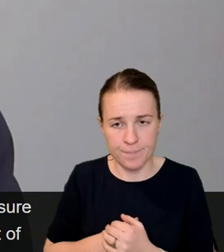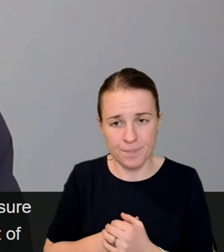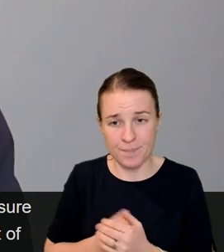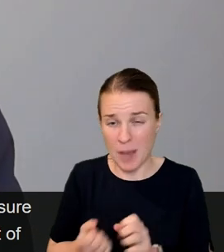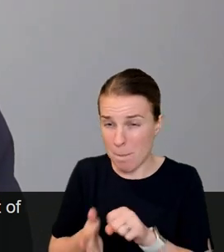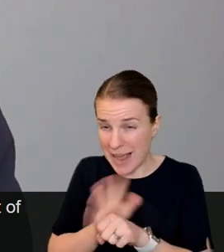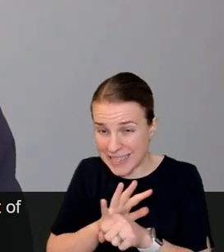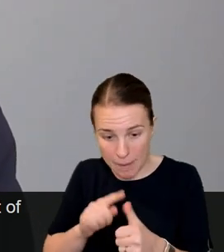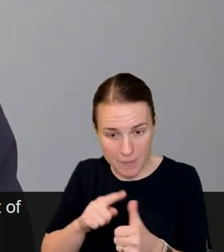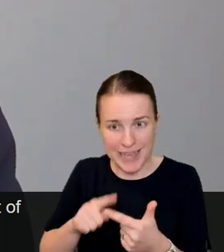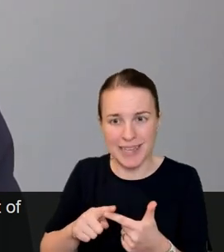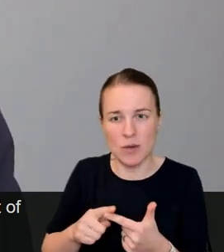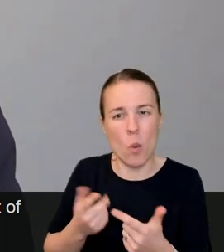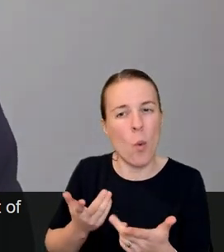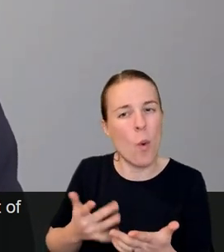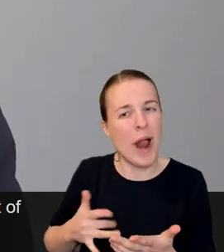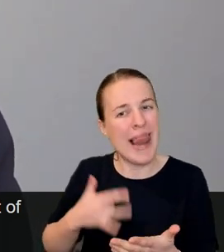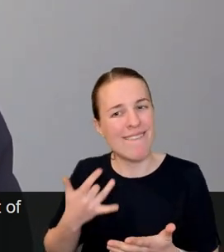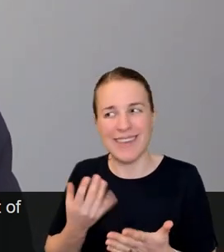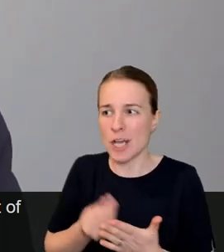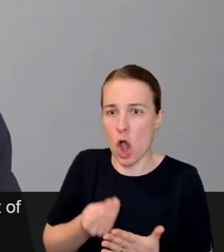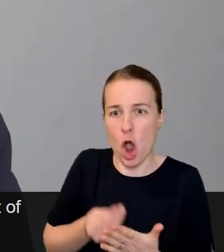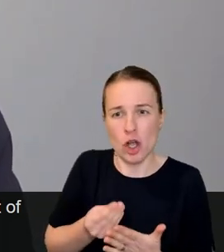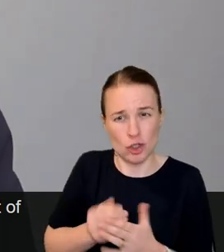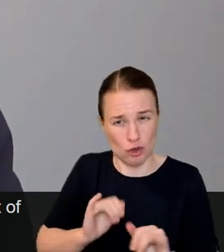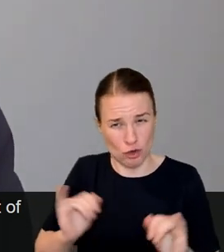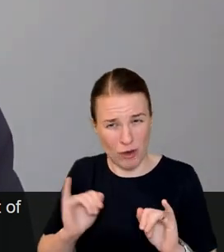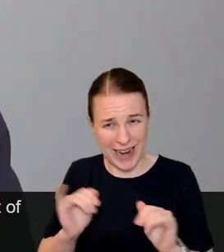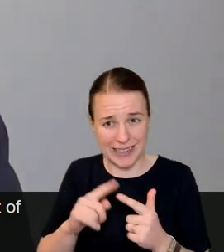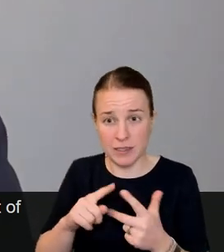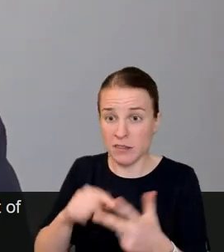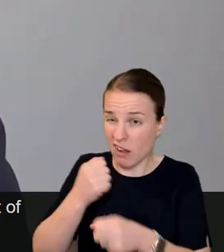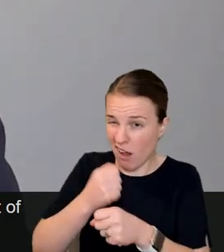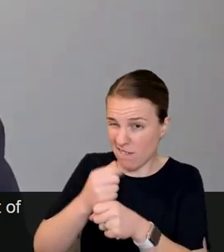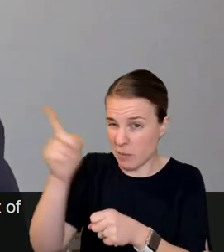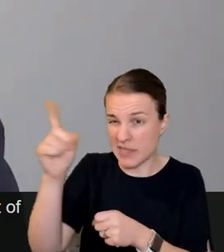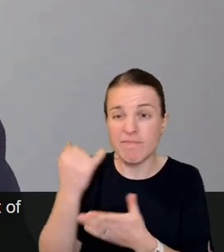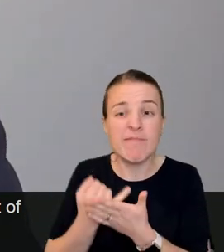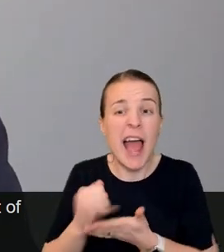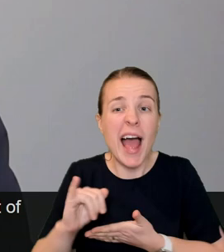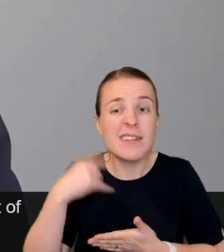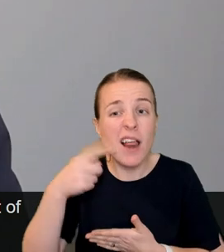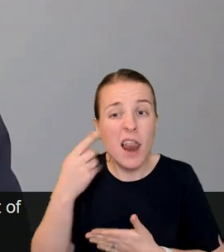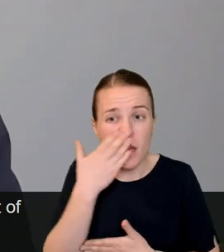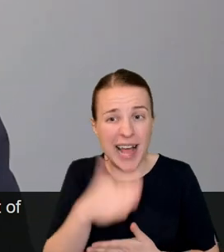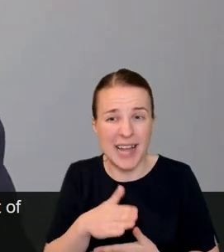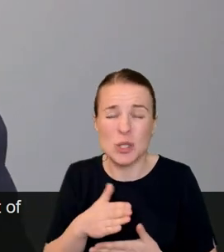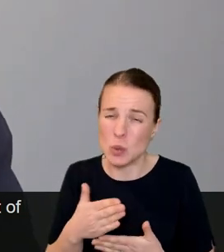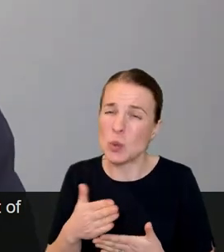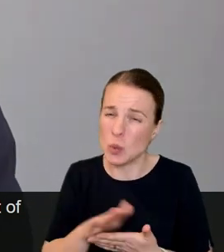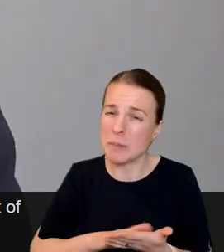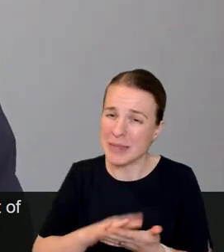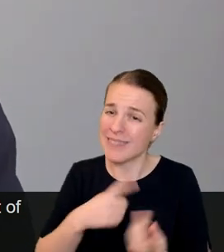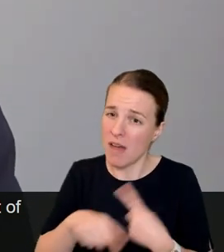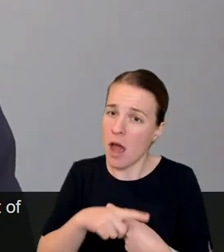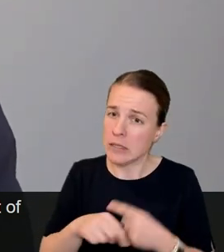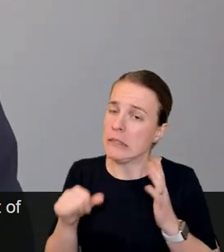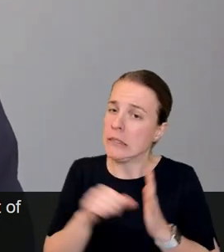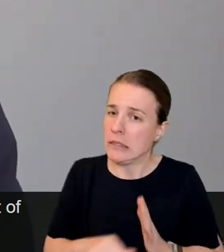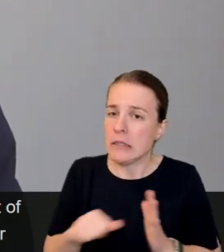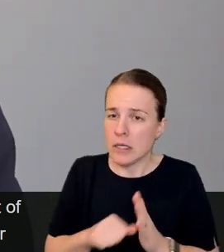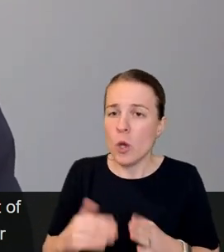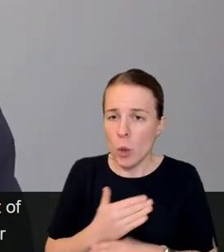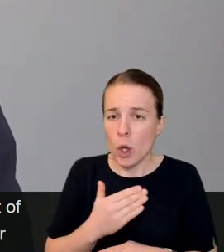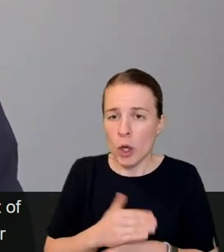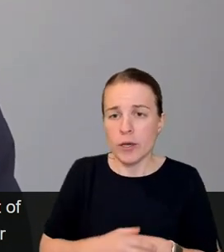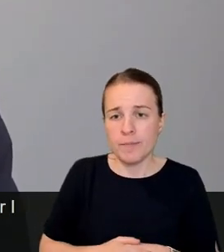government's anti-London attitude are undoubtedly making this work harder. But as mayor, I've always focused